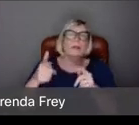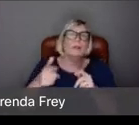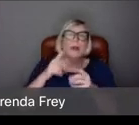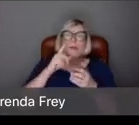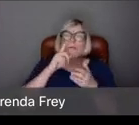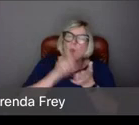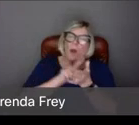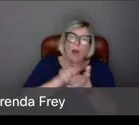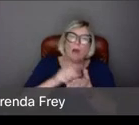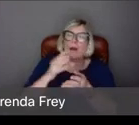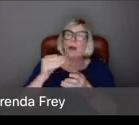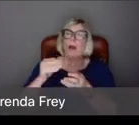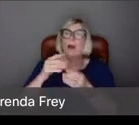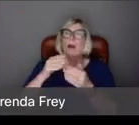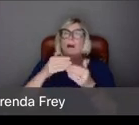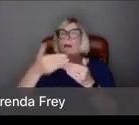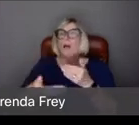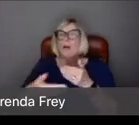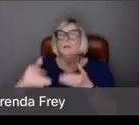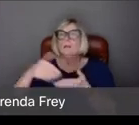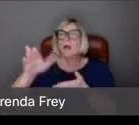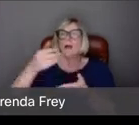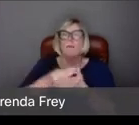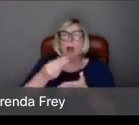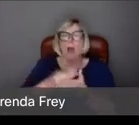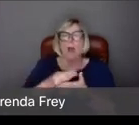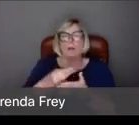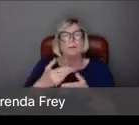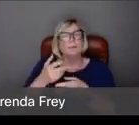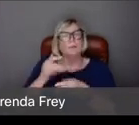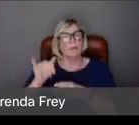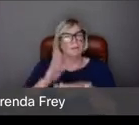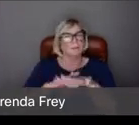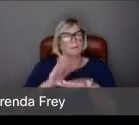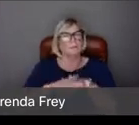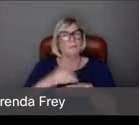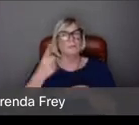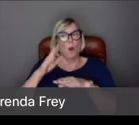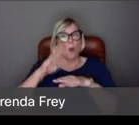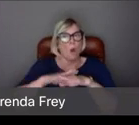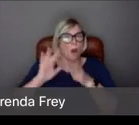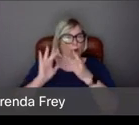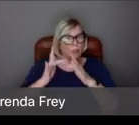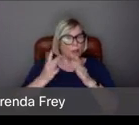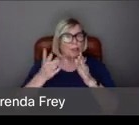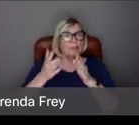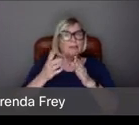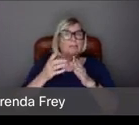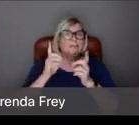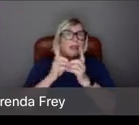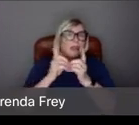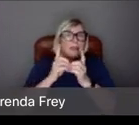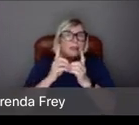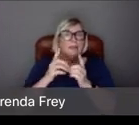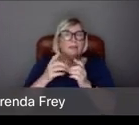That is like a big red flag. When somebody you met online is asking you for money, just stop right there. Actually, there was a lady in